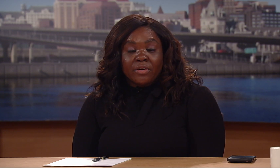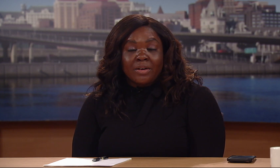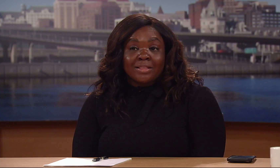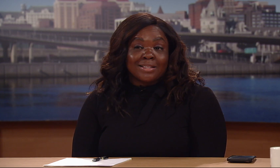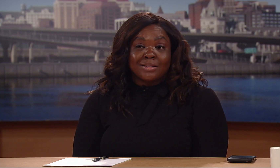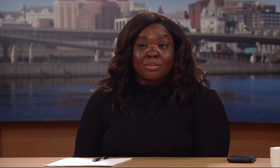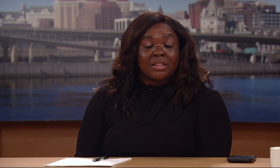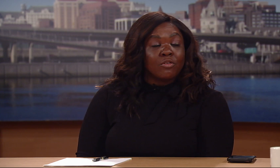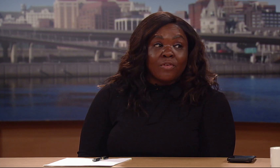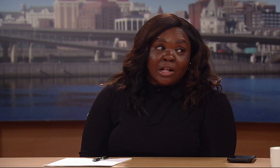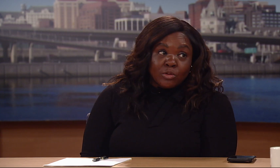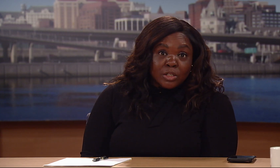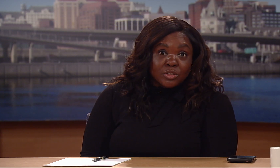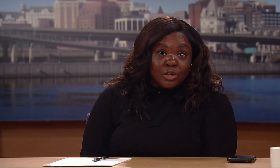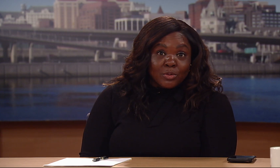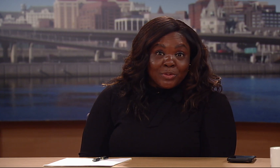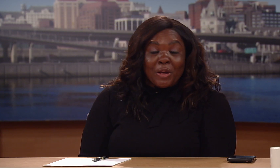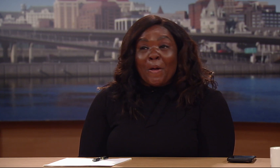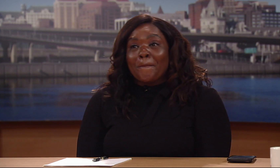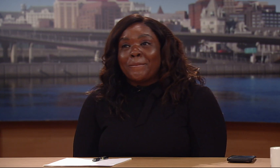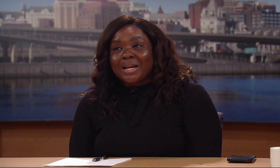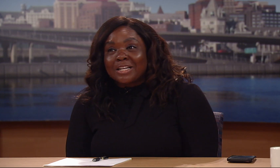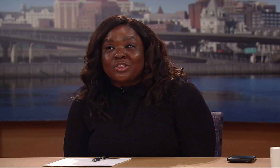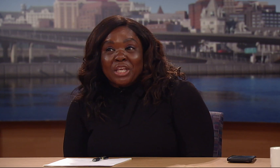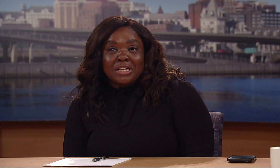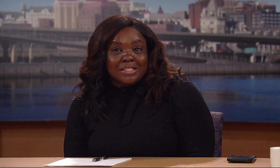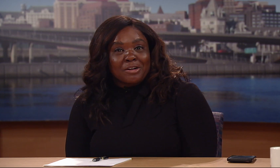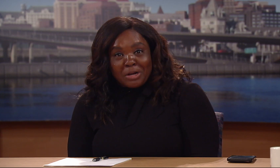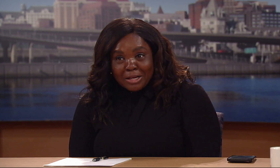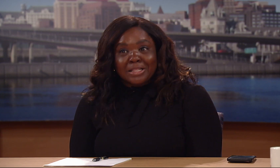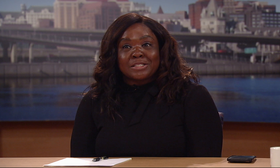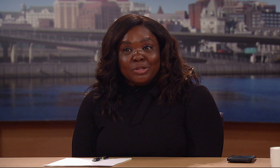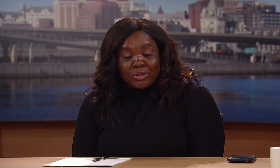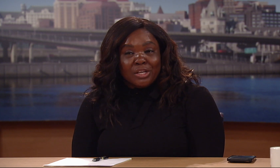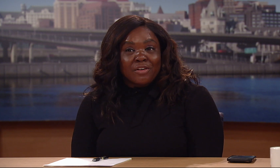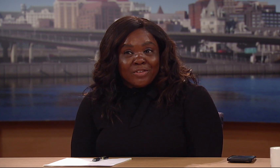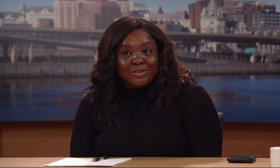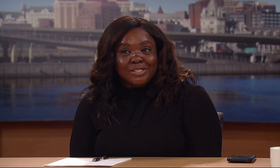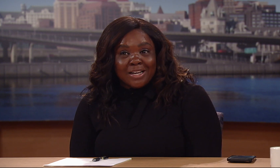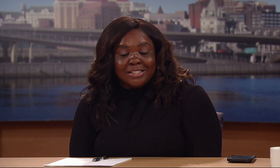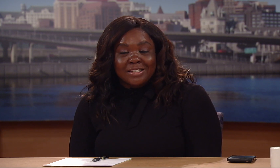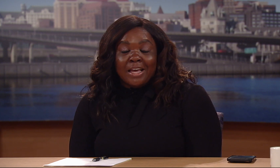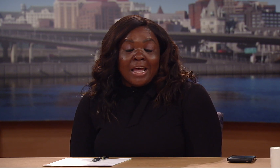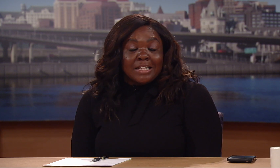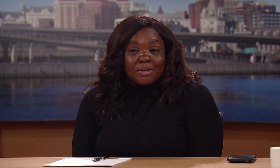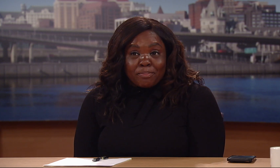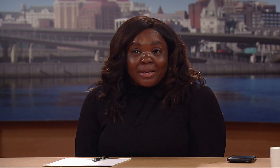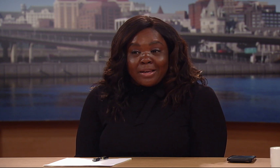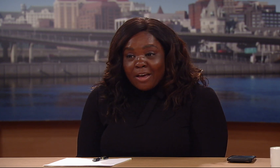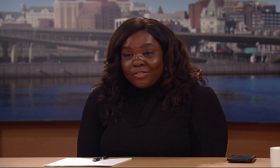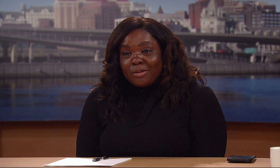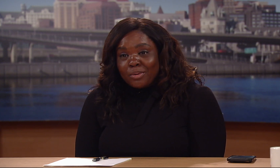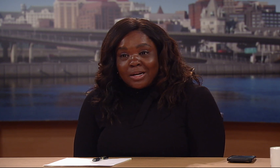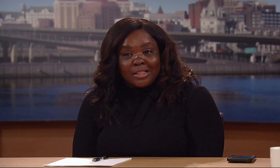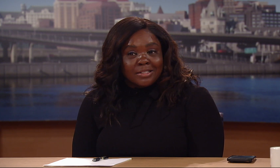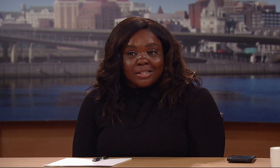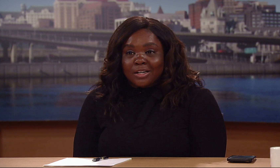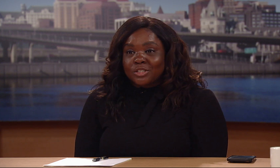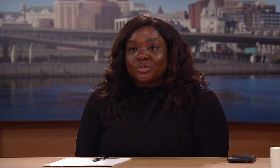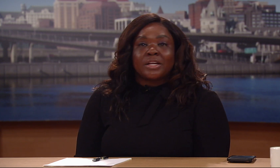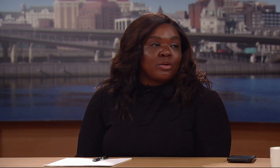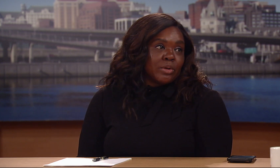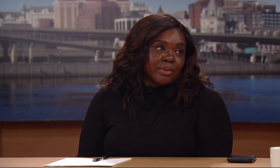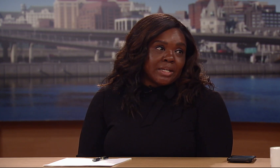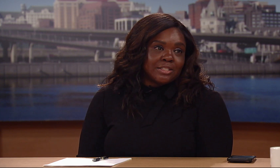for the year. That doesn't mean they'll follow her tone, but I think it's like, okay, let's see what the governor sets. It's a big, hefty book. I think it's